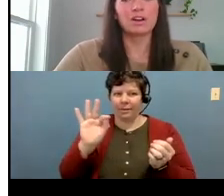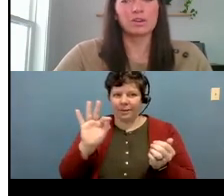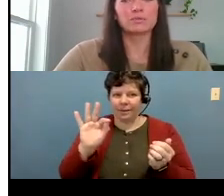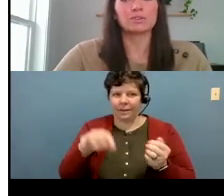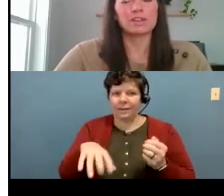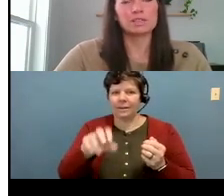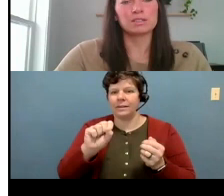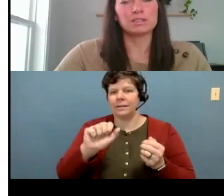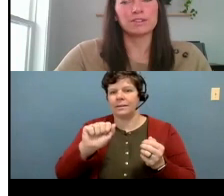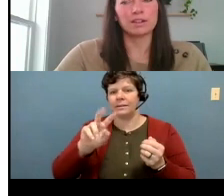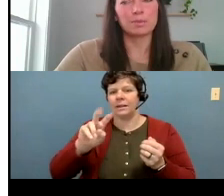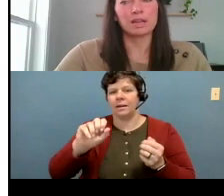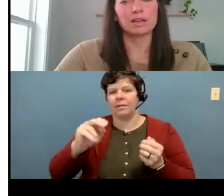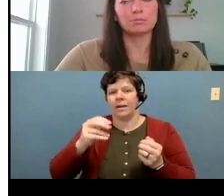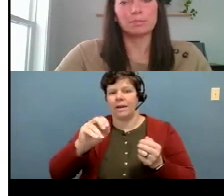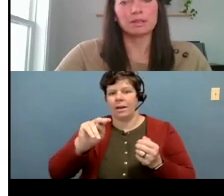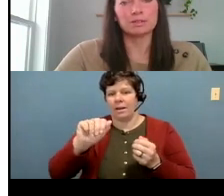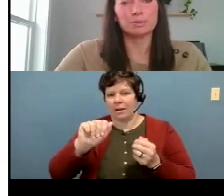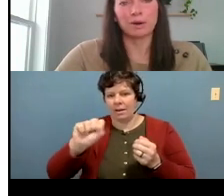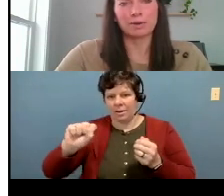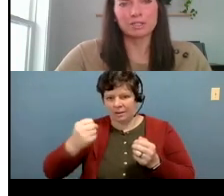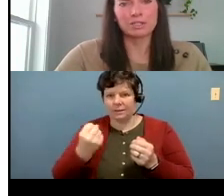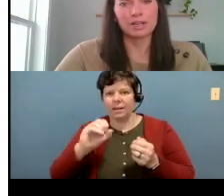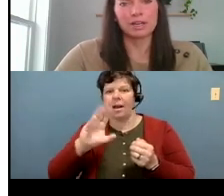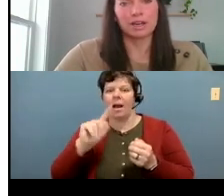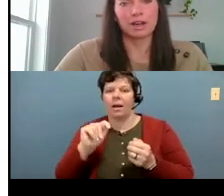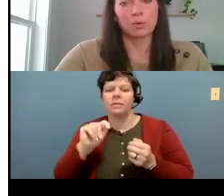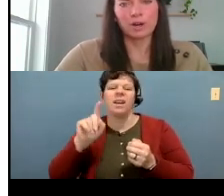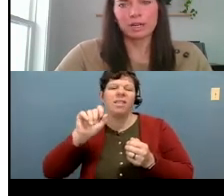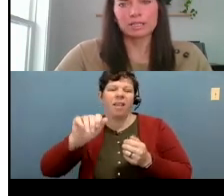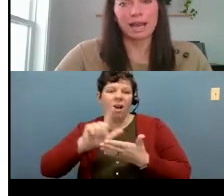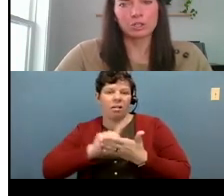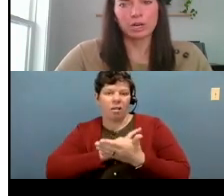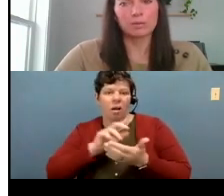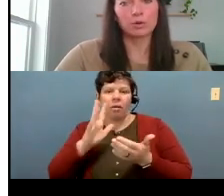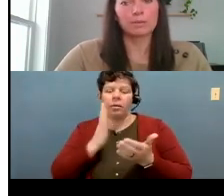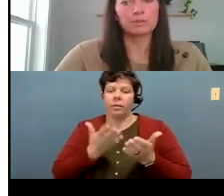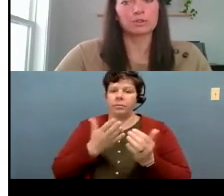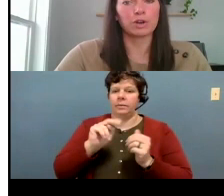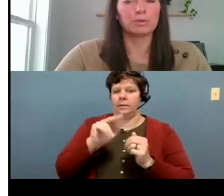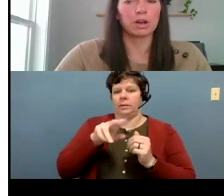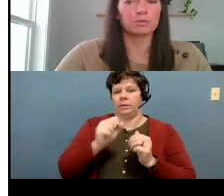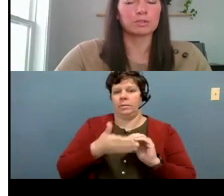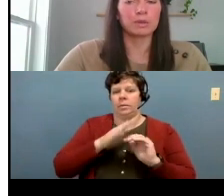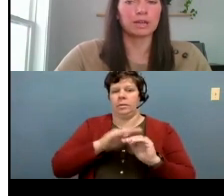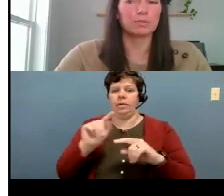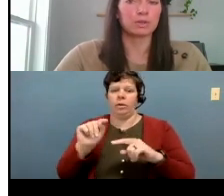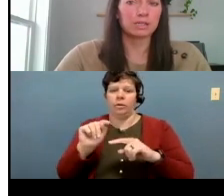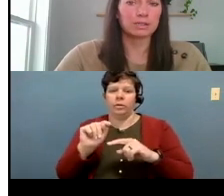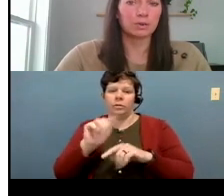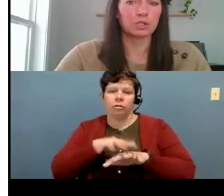law calls for NamUs to develop and implement new outreach, awareness, and training programs for tribal law enforcement